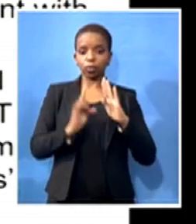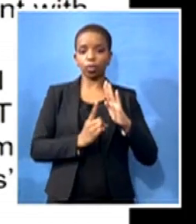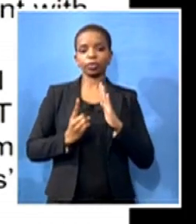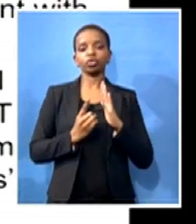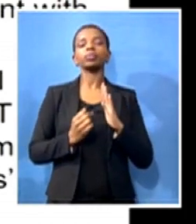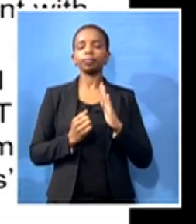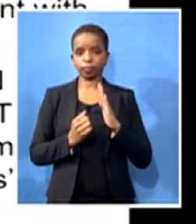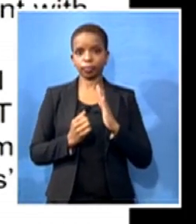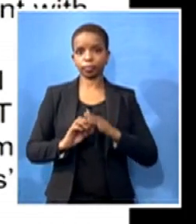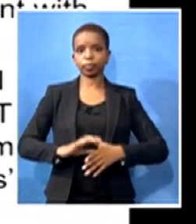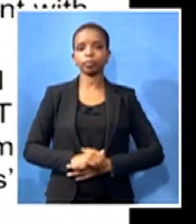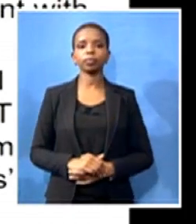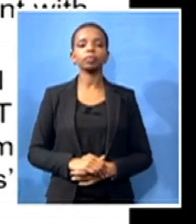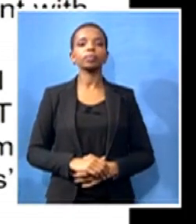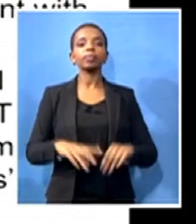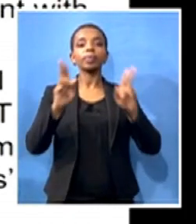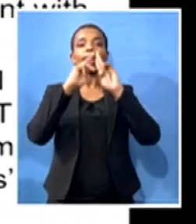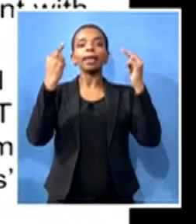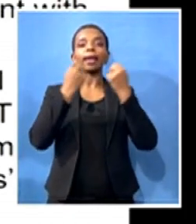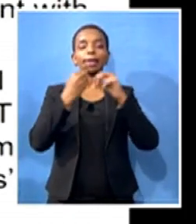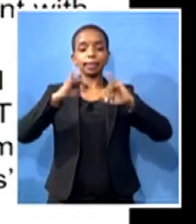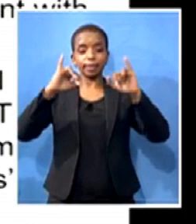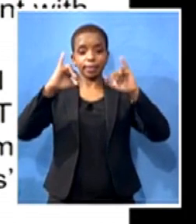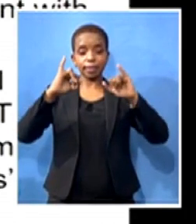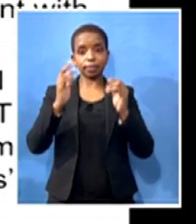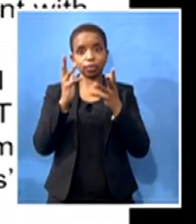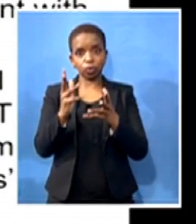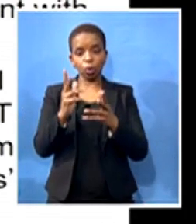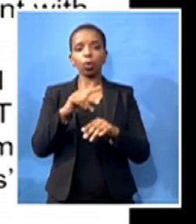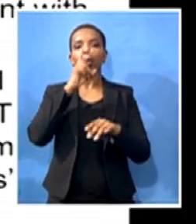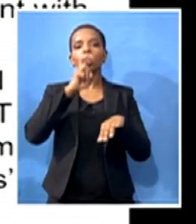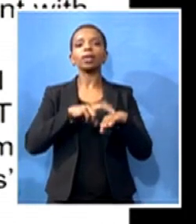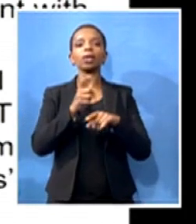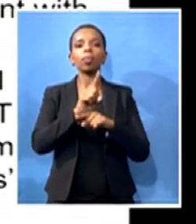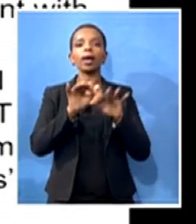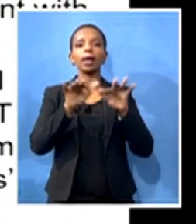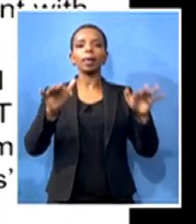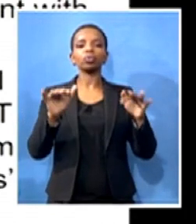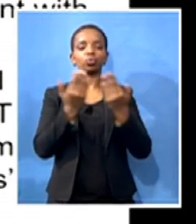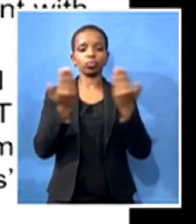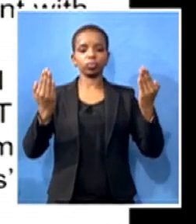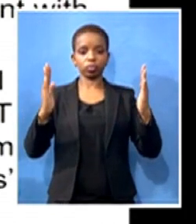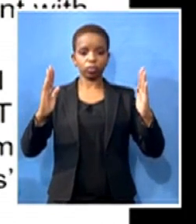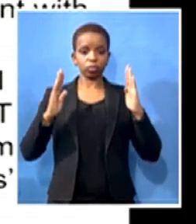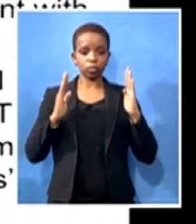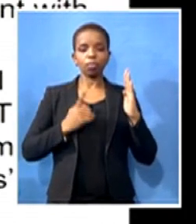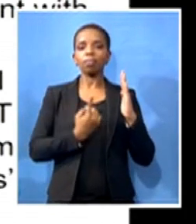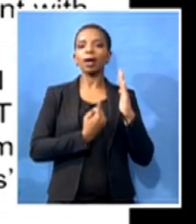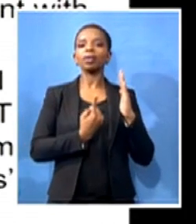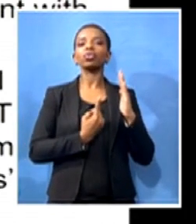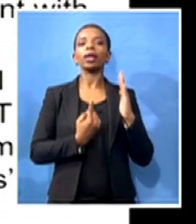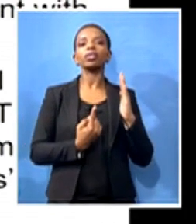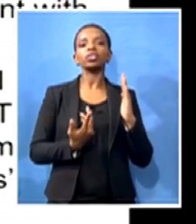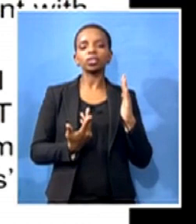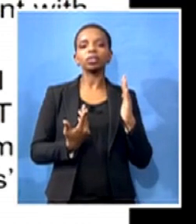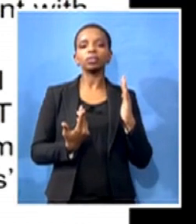nature requires social distancing, quarantine, and isolation, and therefore it would be deemed necessary for response measures